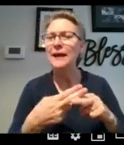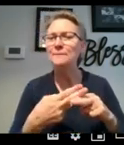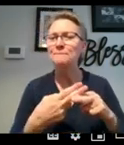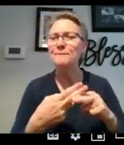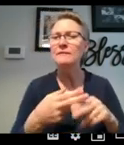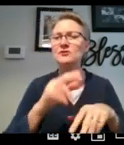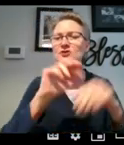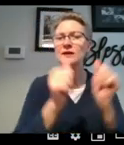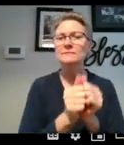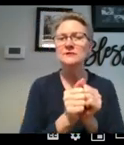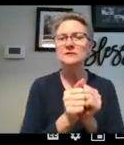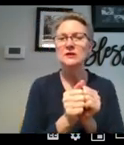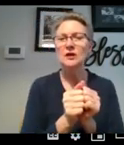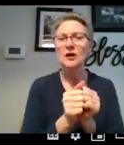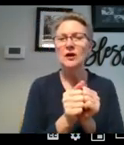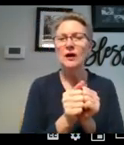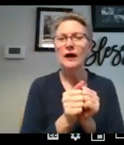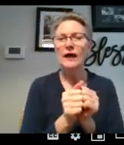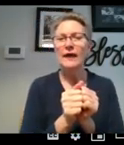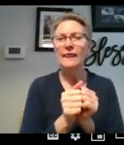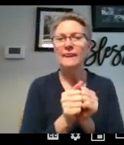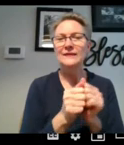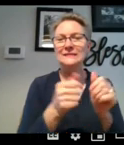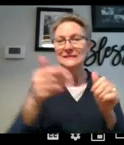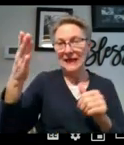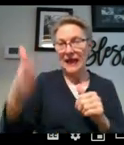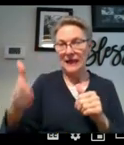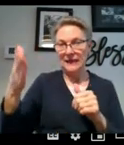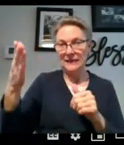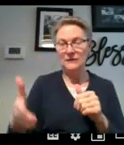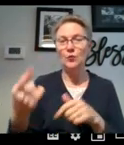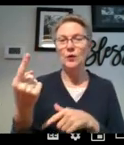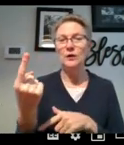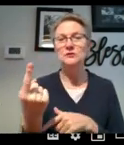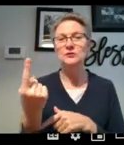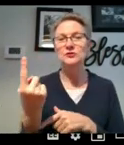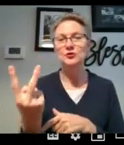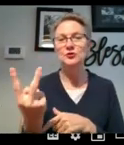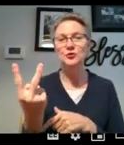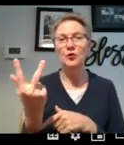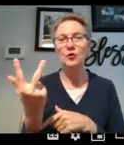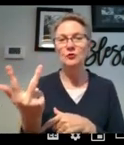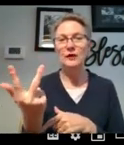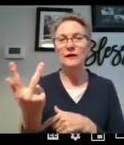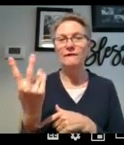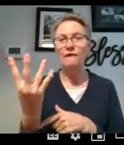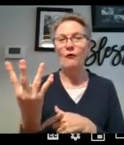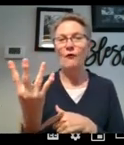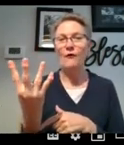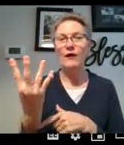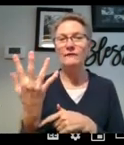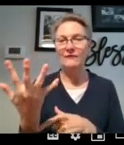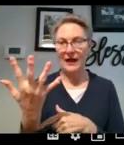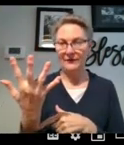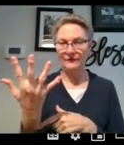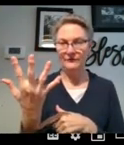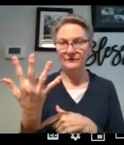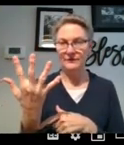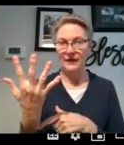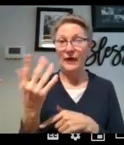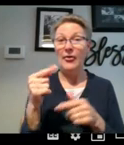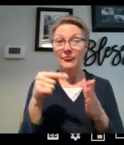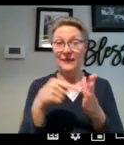Let's count. A side is this part here. 1, 2, 3, 4, and 5. So